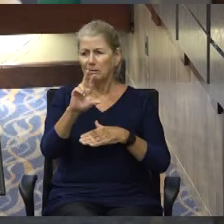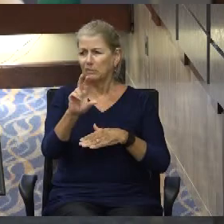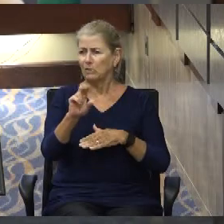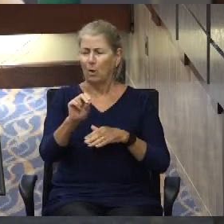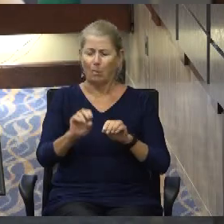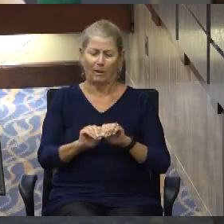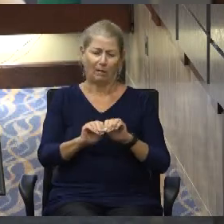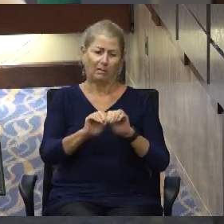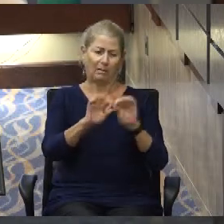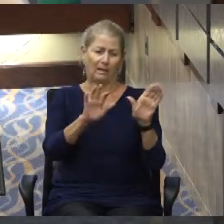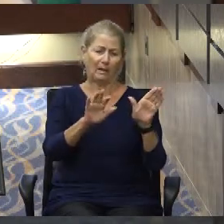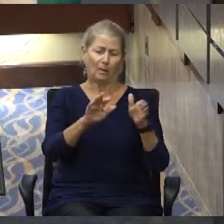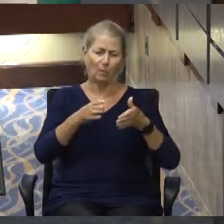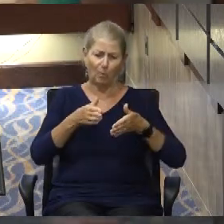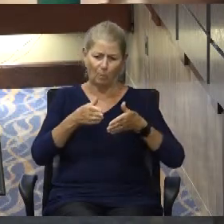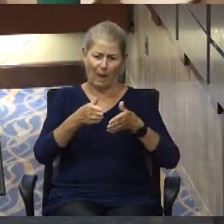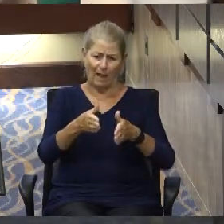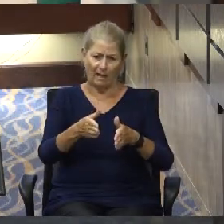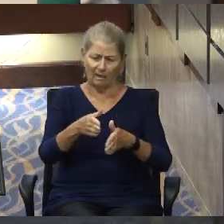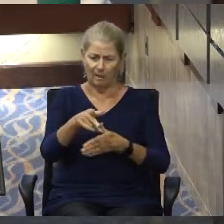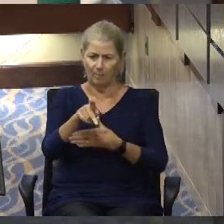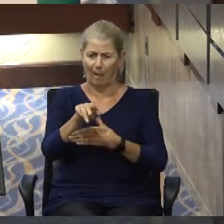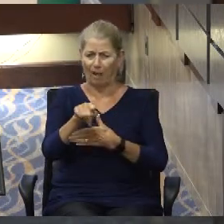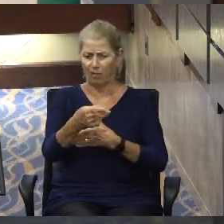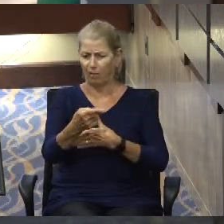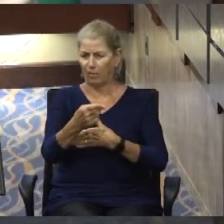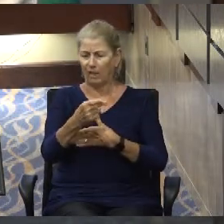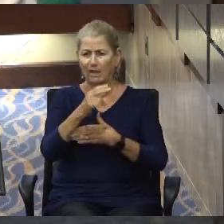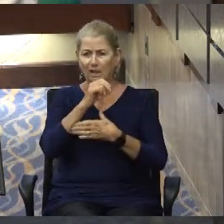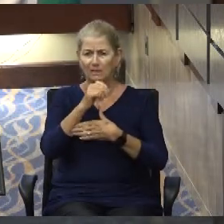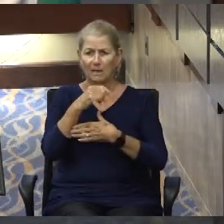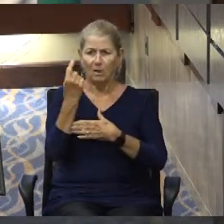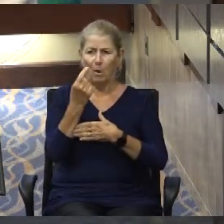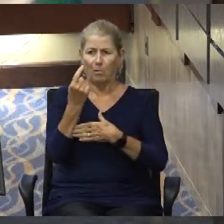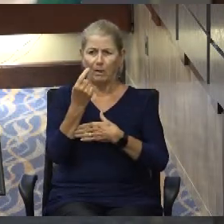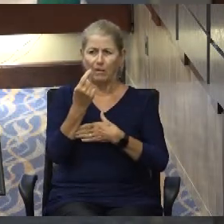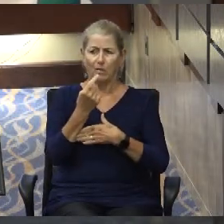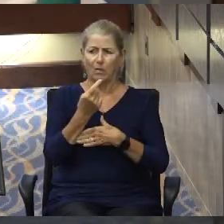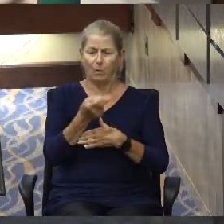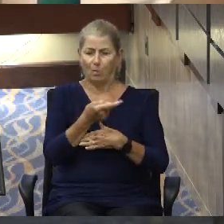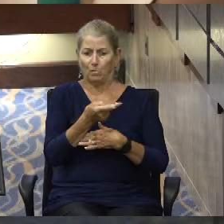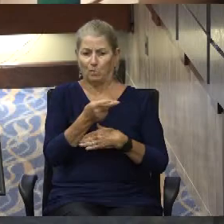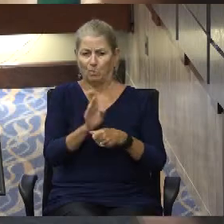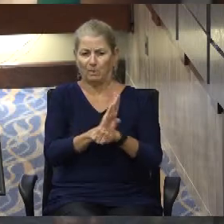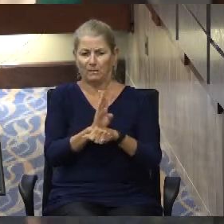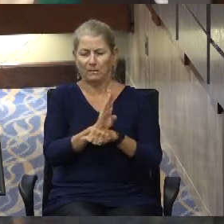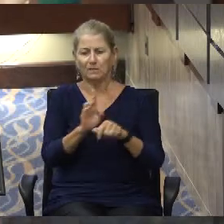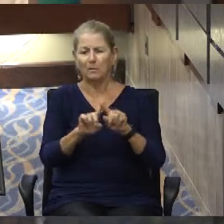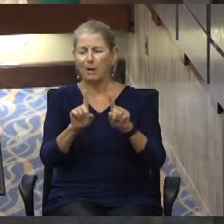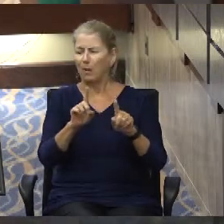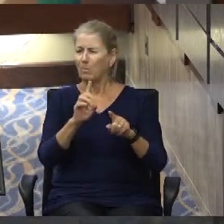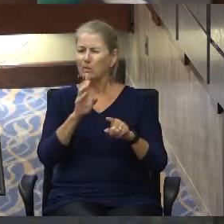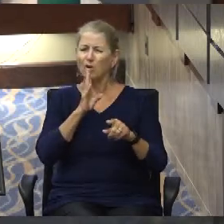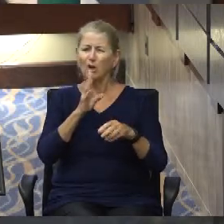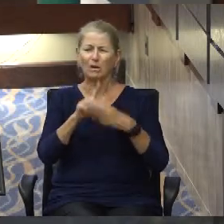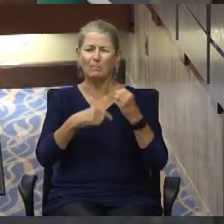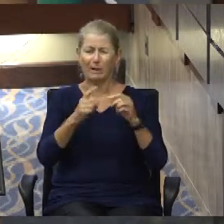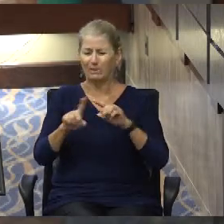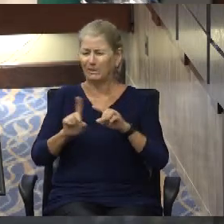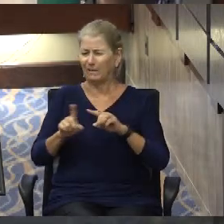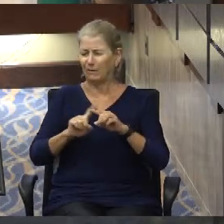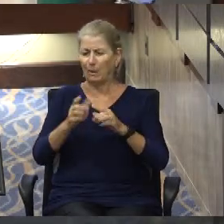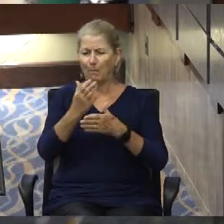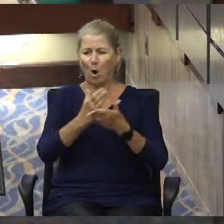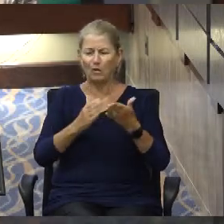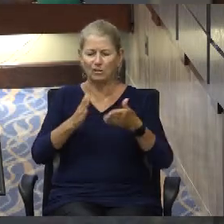path. And so I'm thinking with, it's not just these two businesses, there are other businesses. I know Yes. when we were talking about different sections, of streets